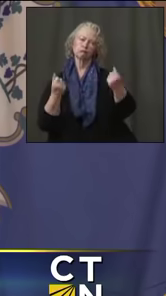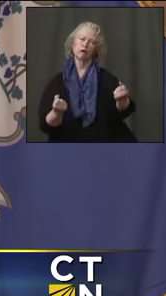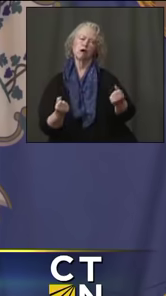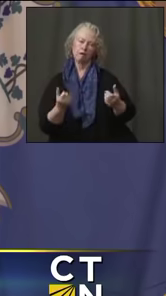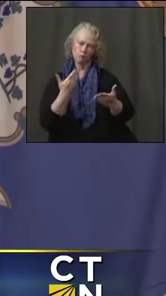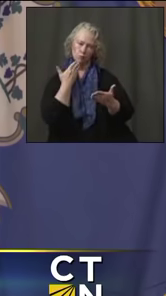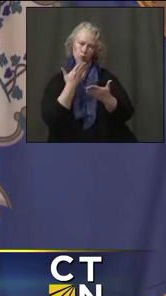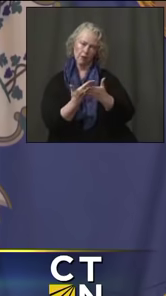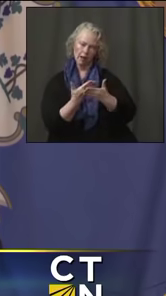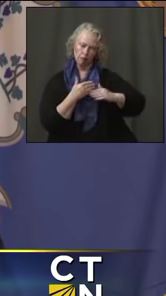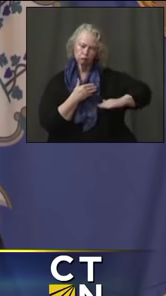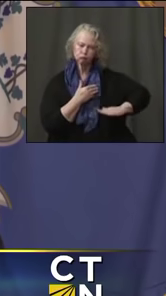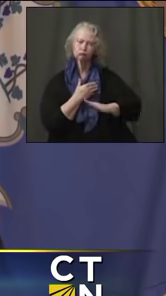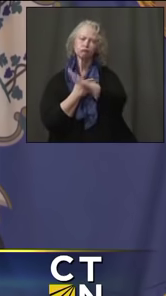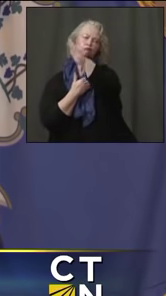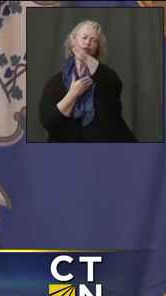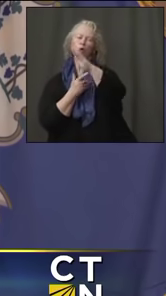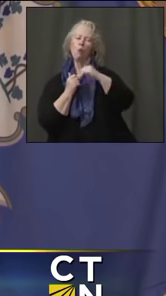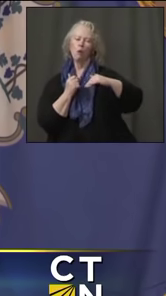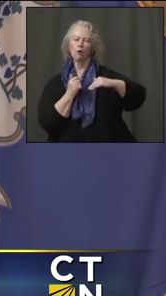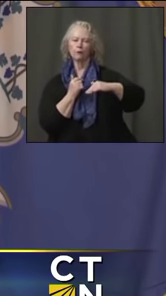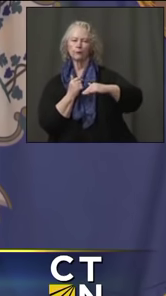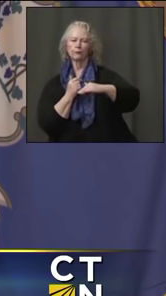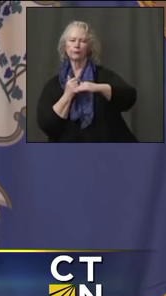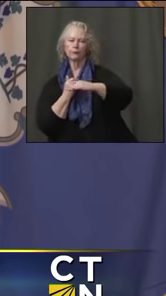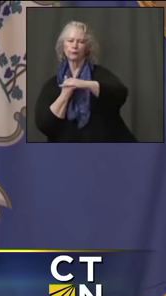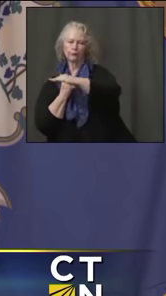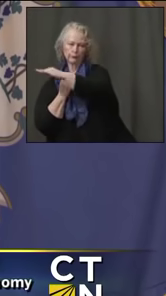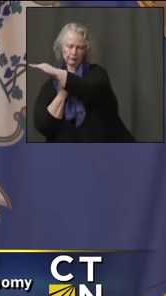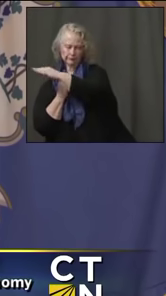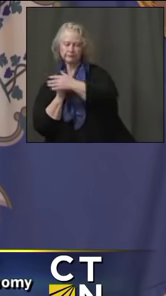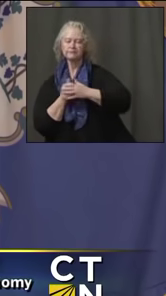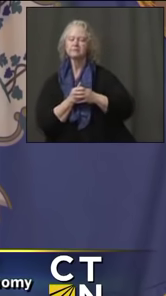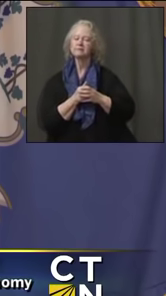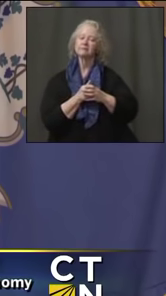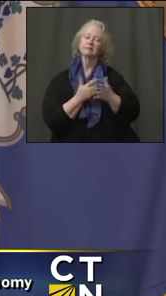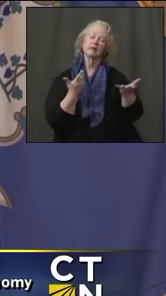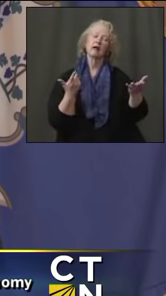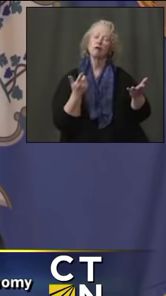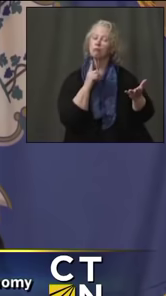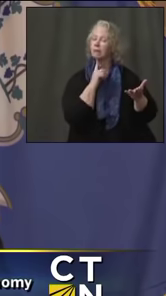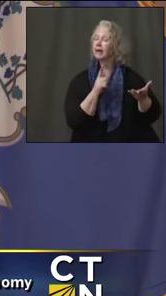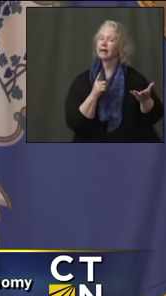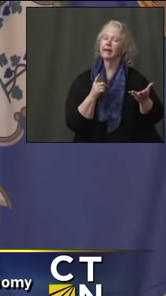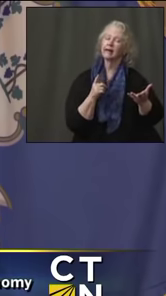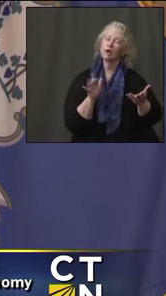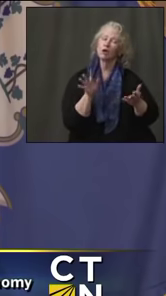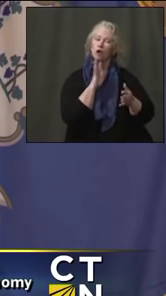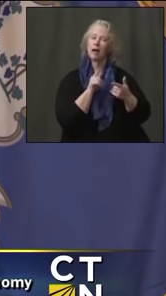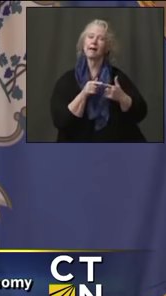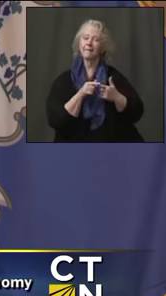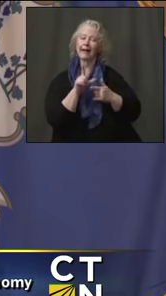means. Look, overall, I think all the stakeholders are going to have to be at the table, and that includes